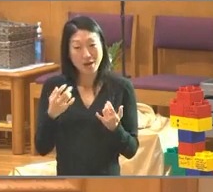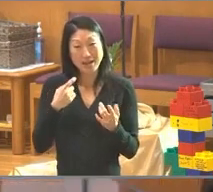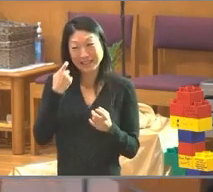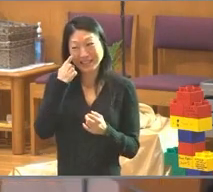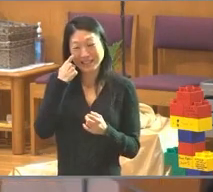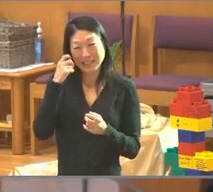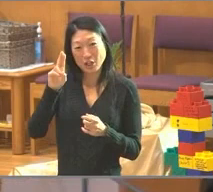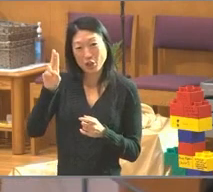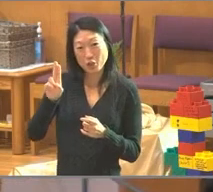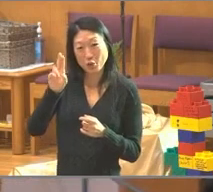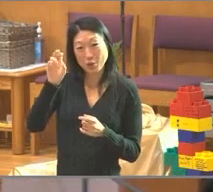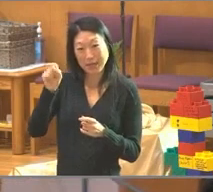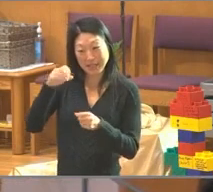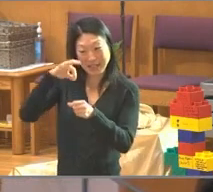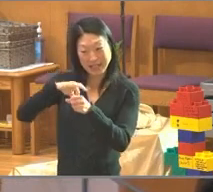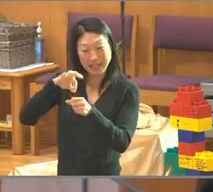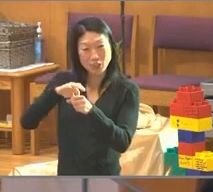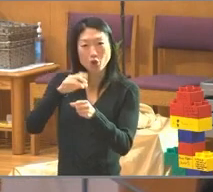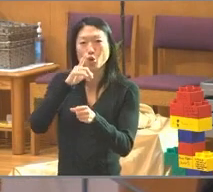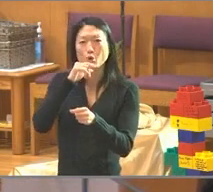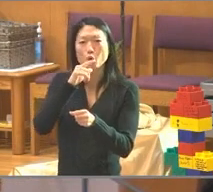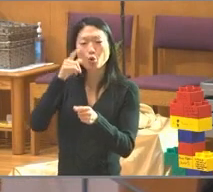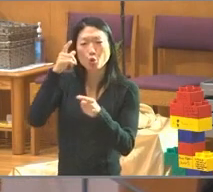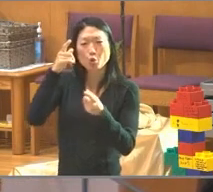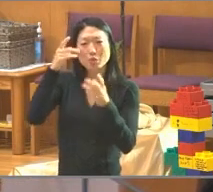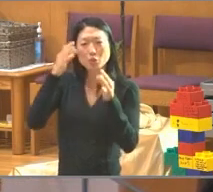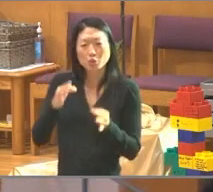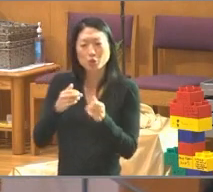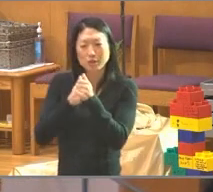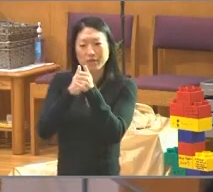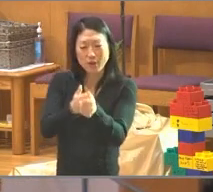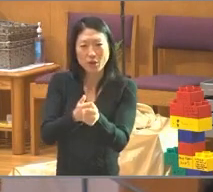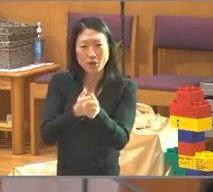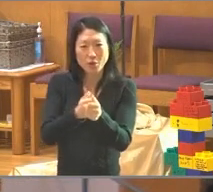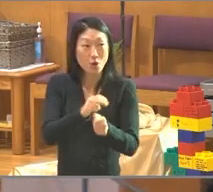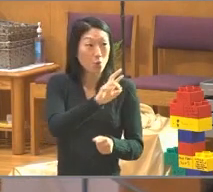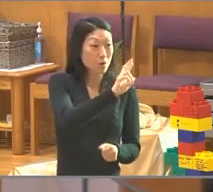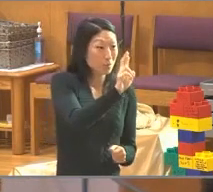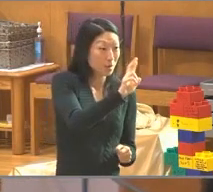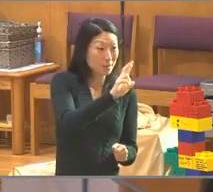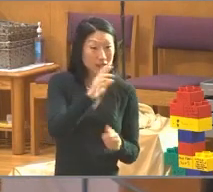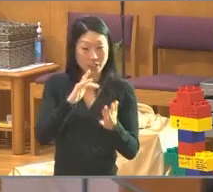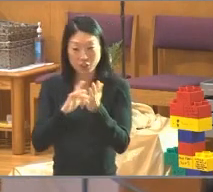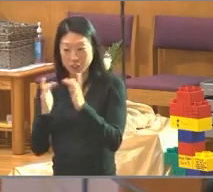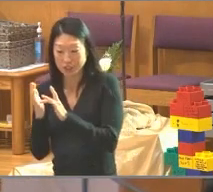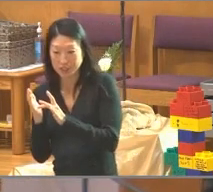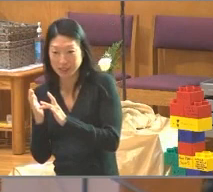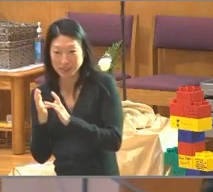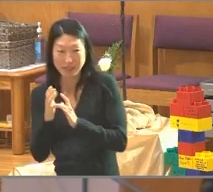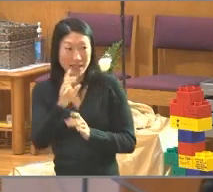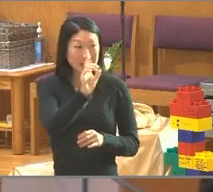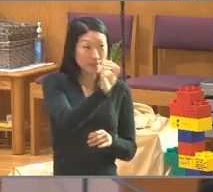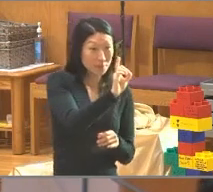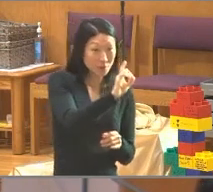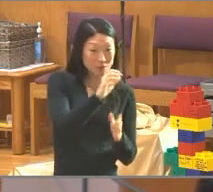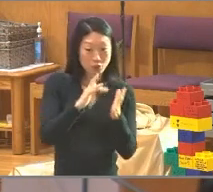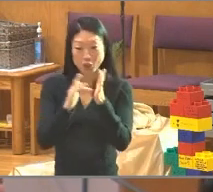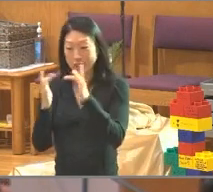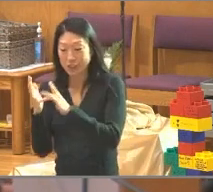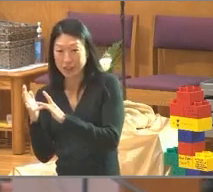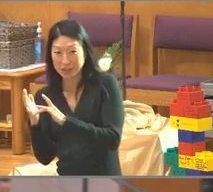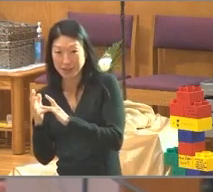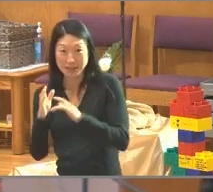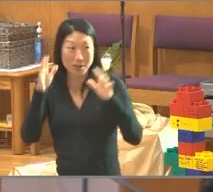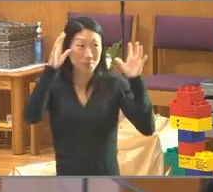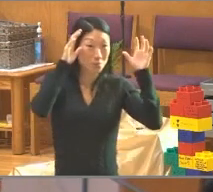elections. Who do we choose to follow? Republicans or Jesus? Democrats or Jesus? Presidents